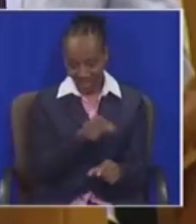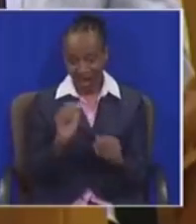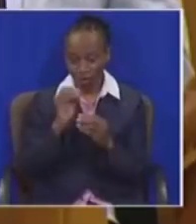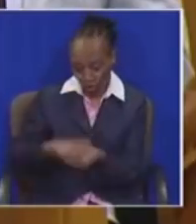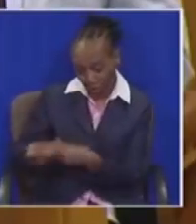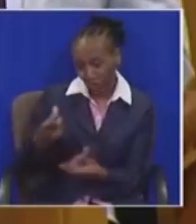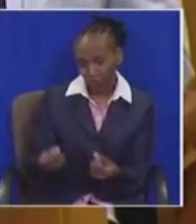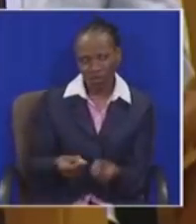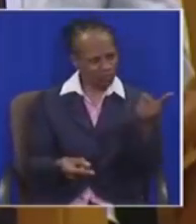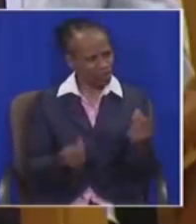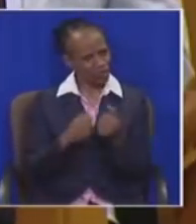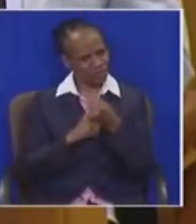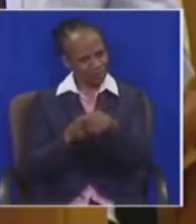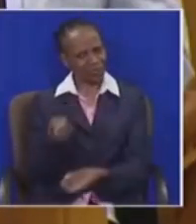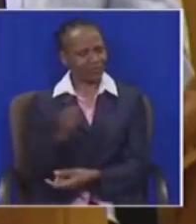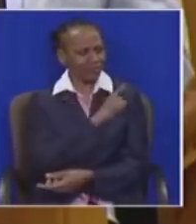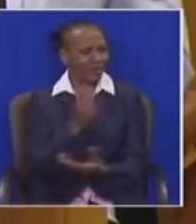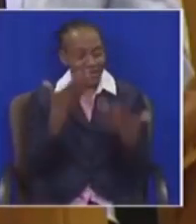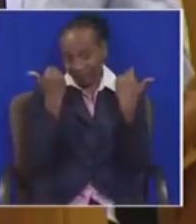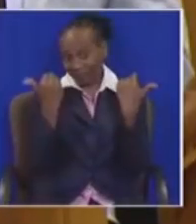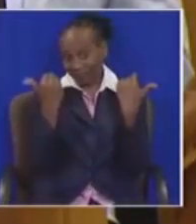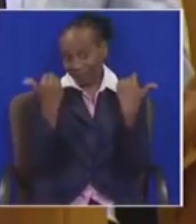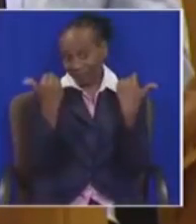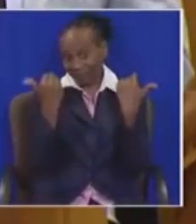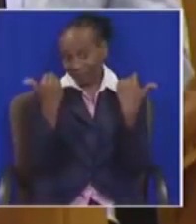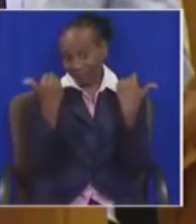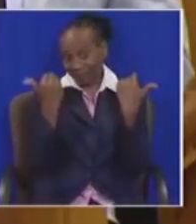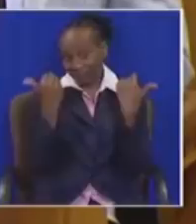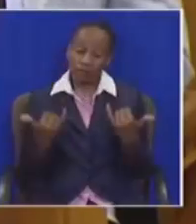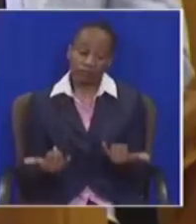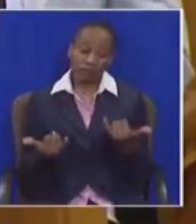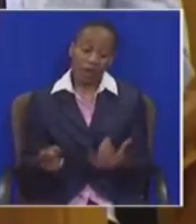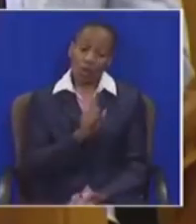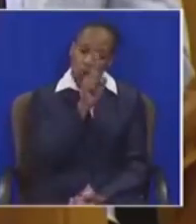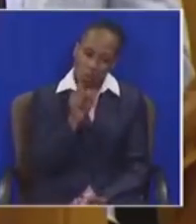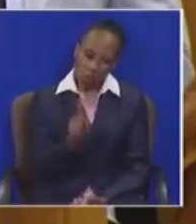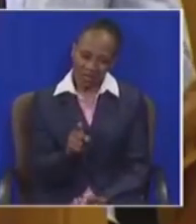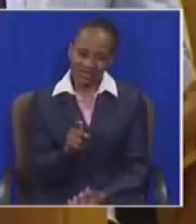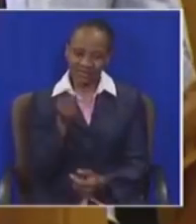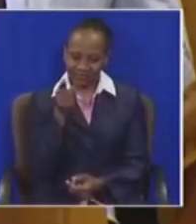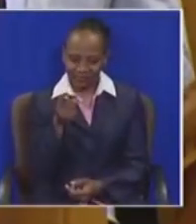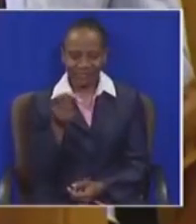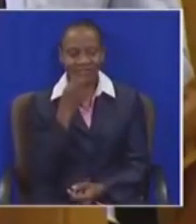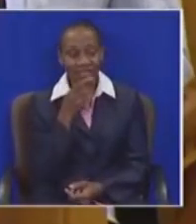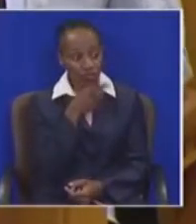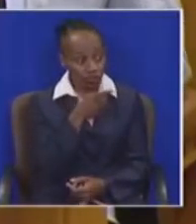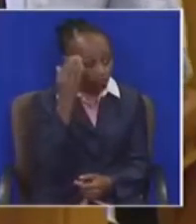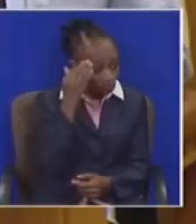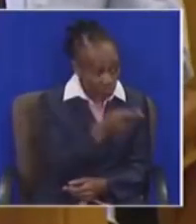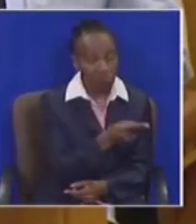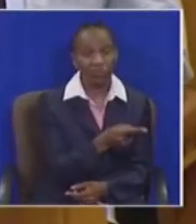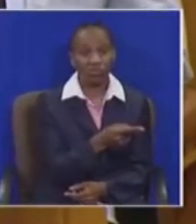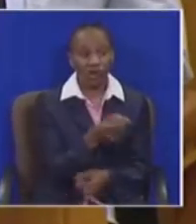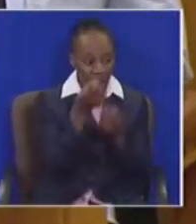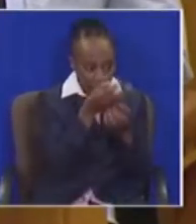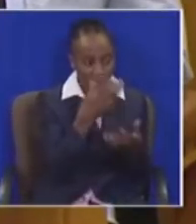you support that view, but the question really speaks to the issue that you were informed, and